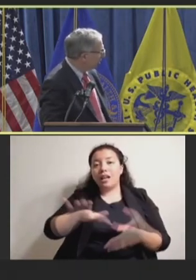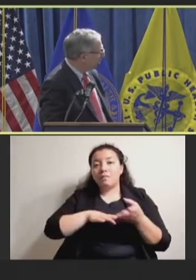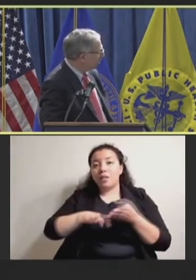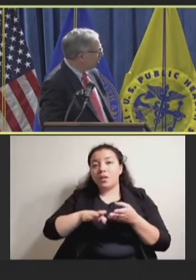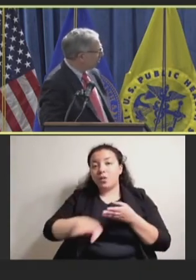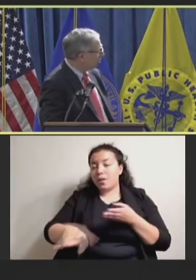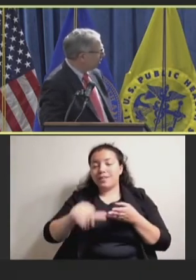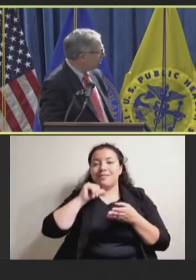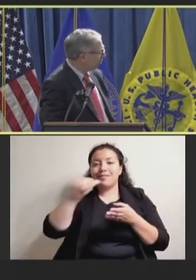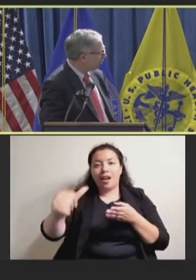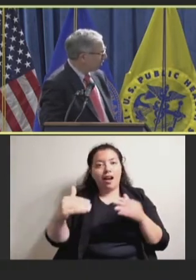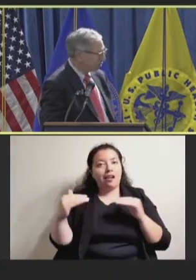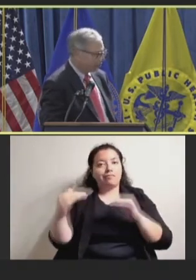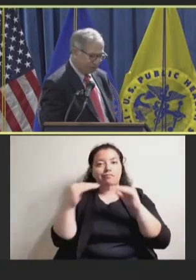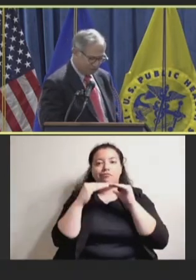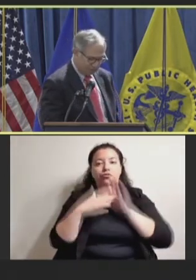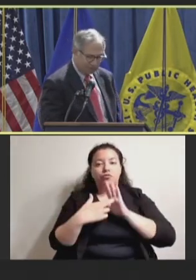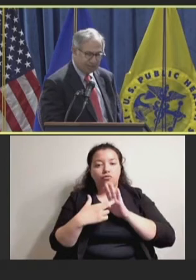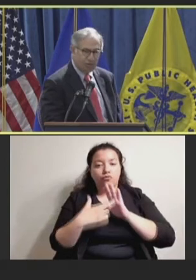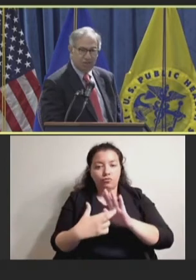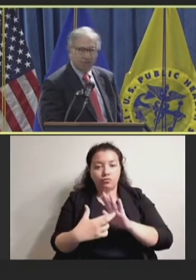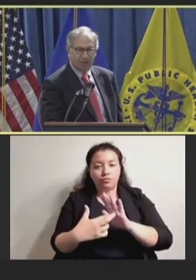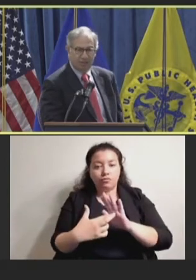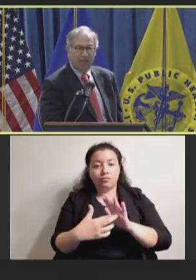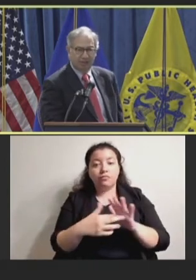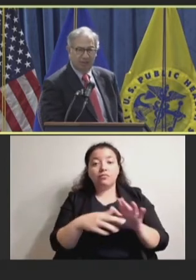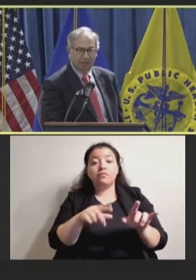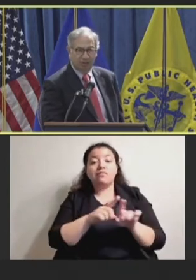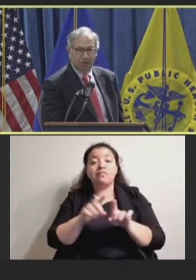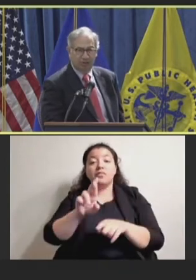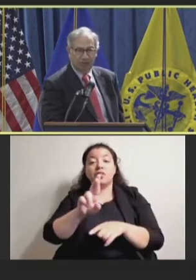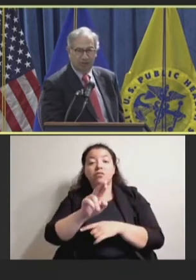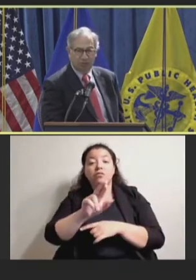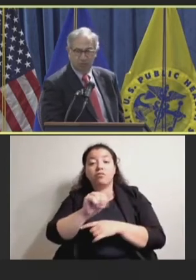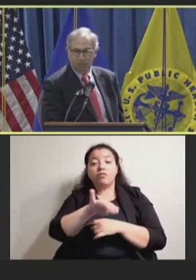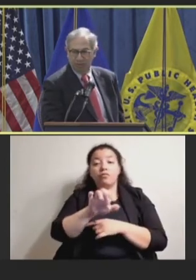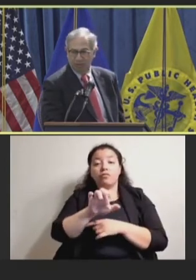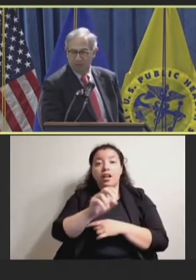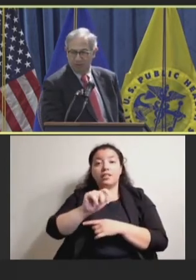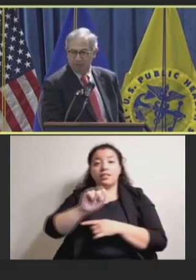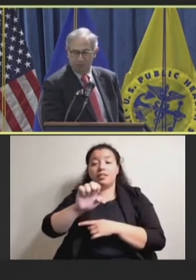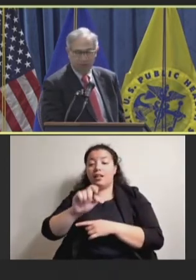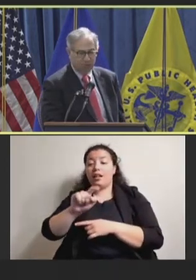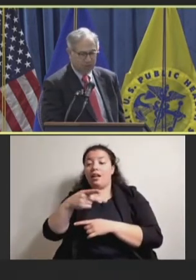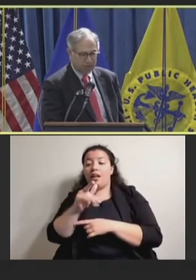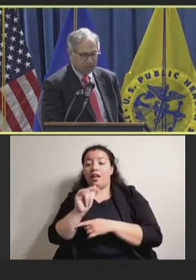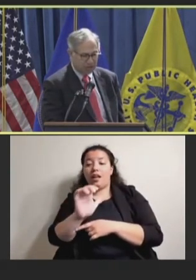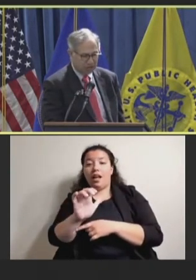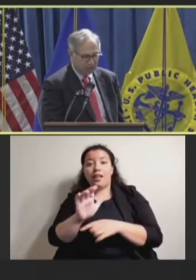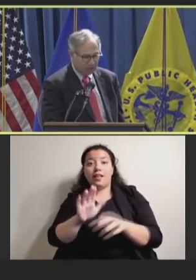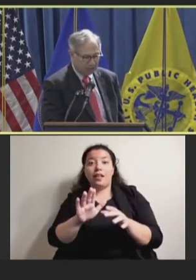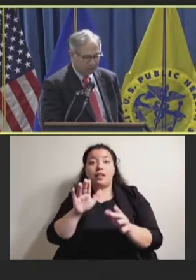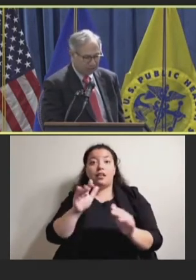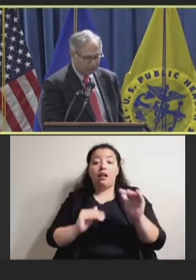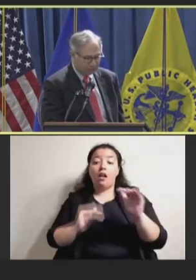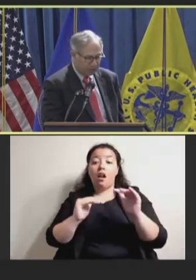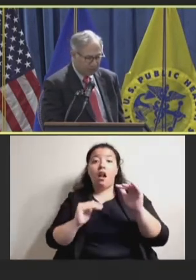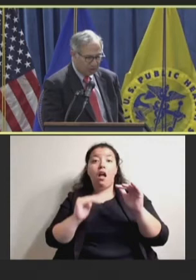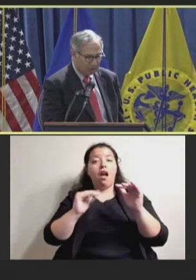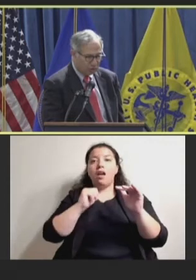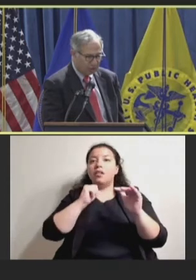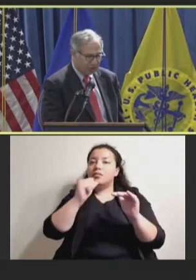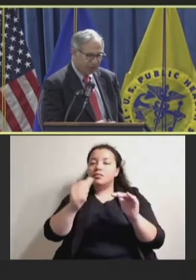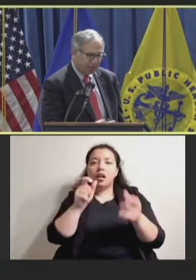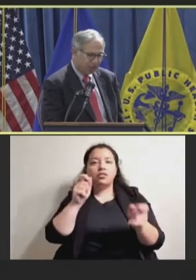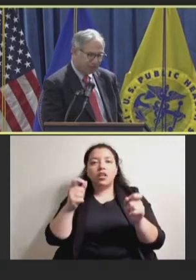and ethnic diversity in clinical trials has largely been stagnant. If you look over the years, we really haven't made much of a change.